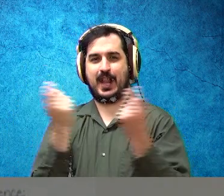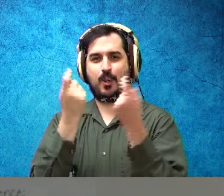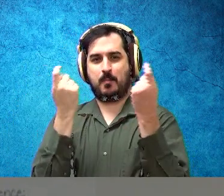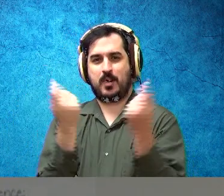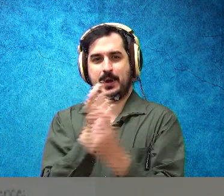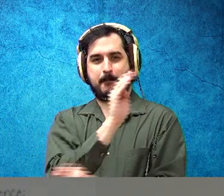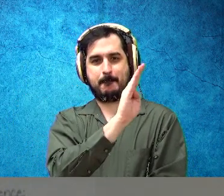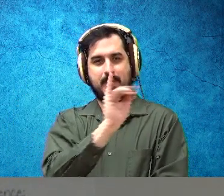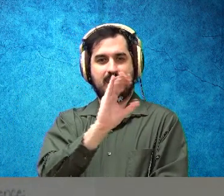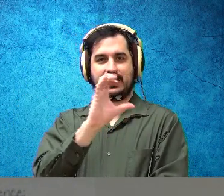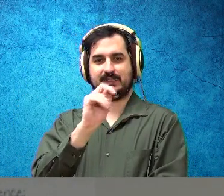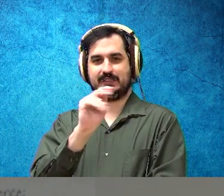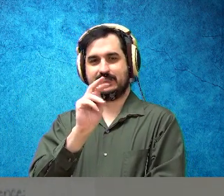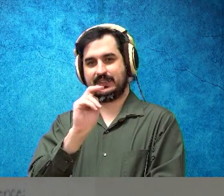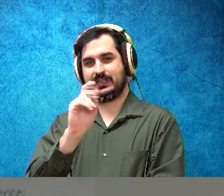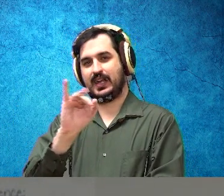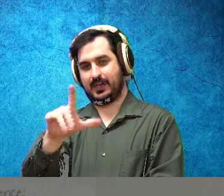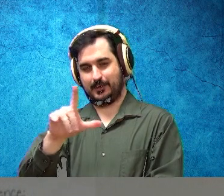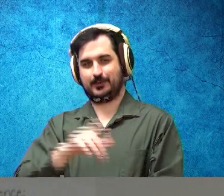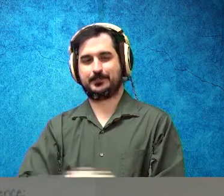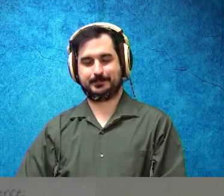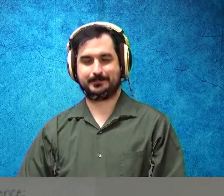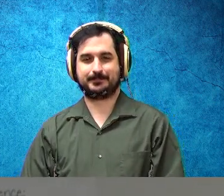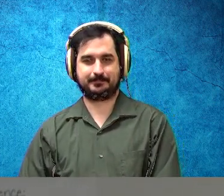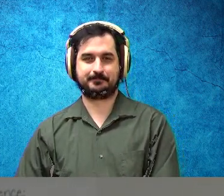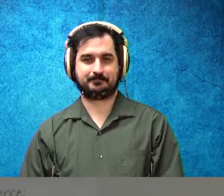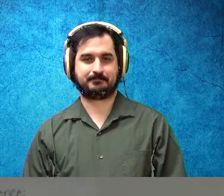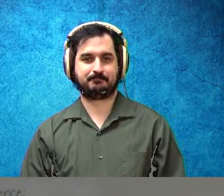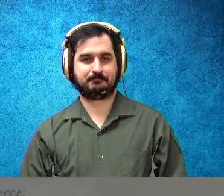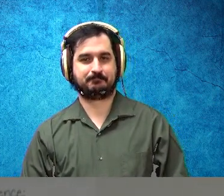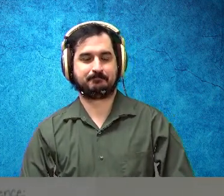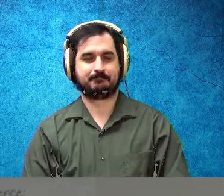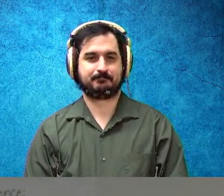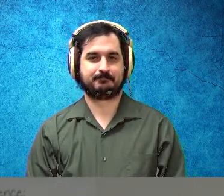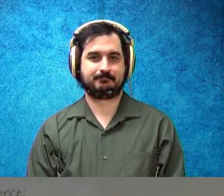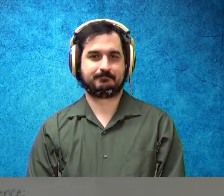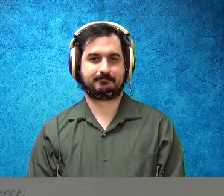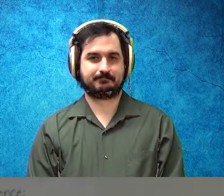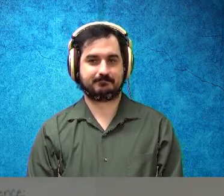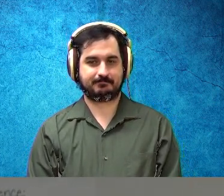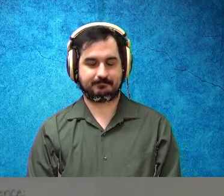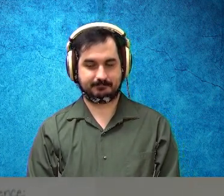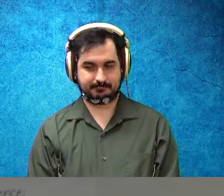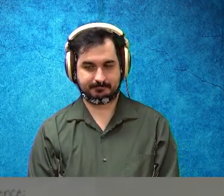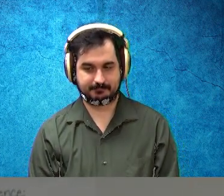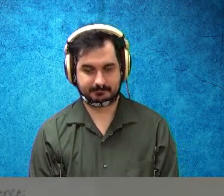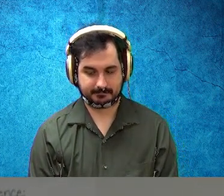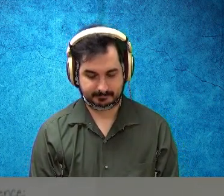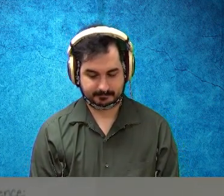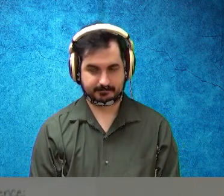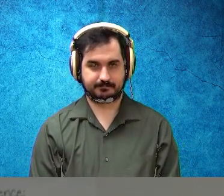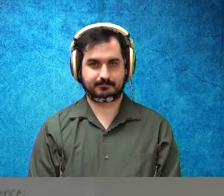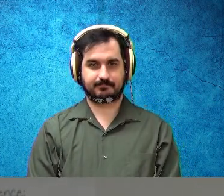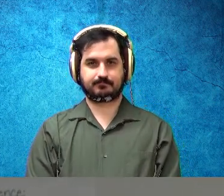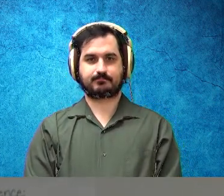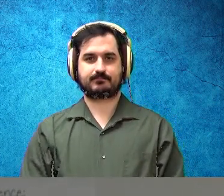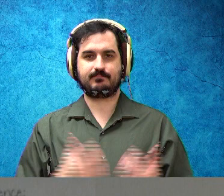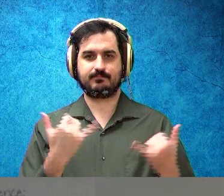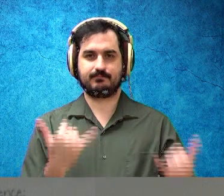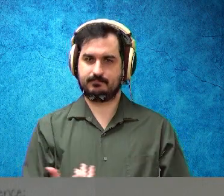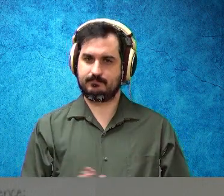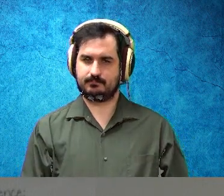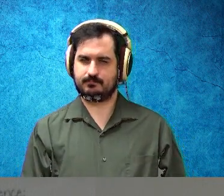bicentennial. So let's go back to that essential